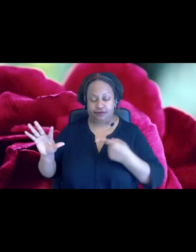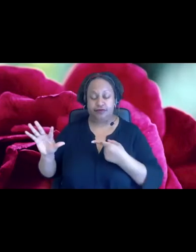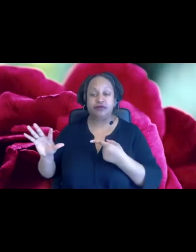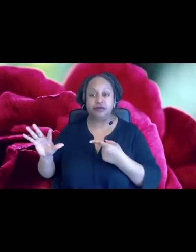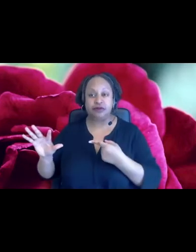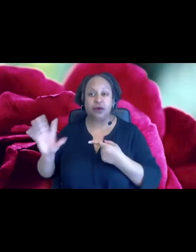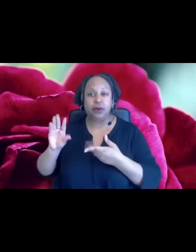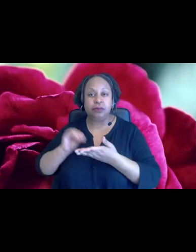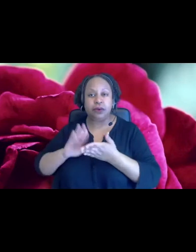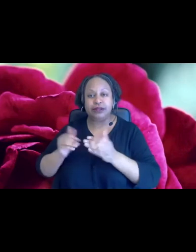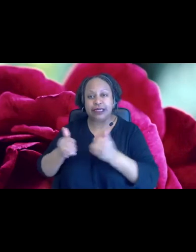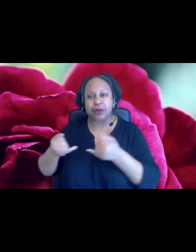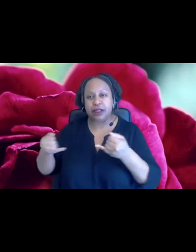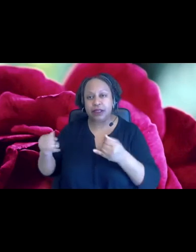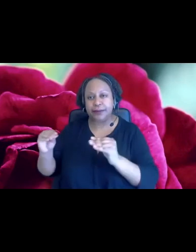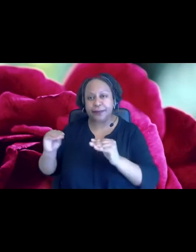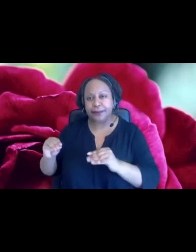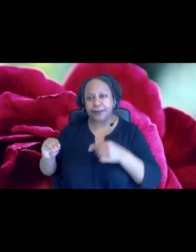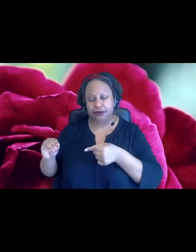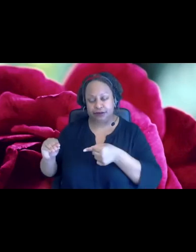in a separate line,